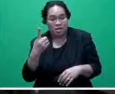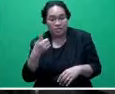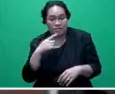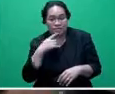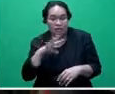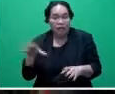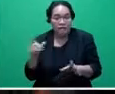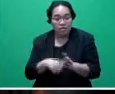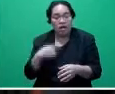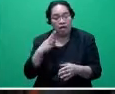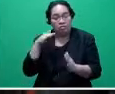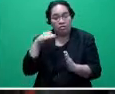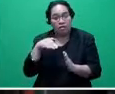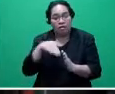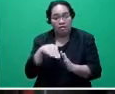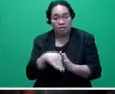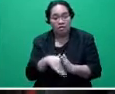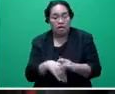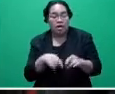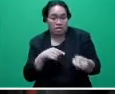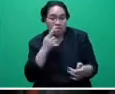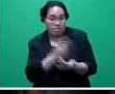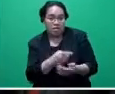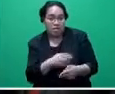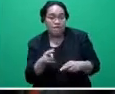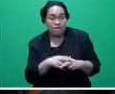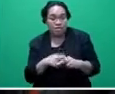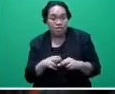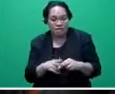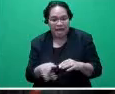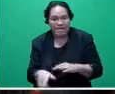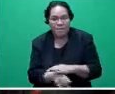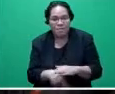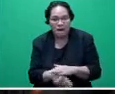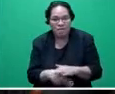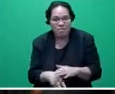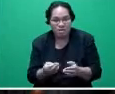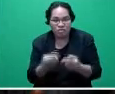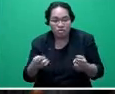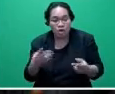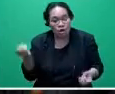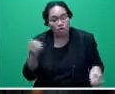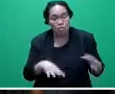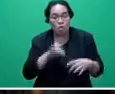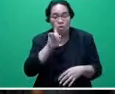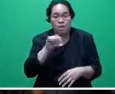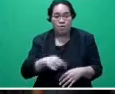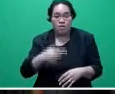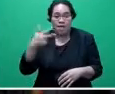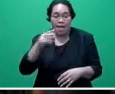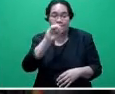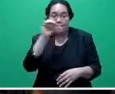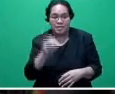declining every year, even though it is the Fiji's leading primary resource-based sector, which contributes 1.8% to